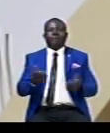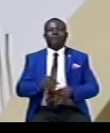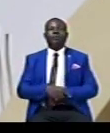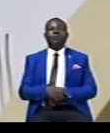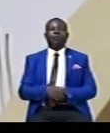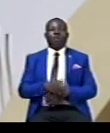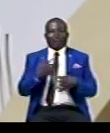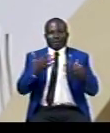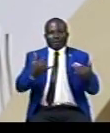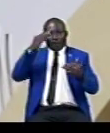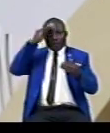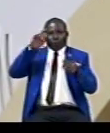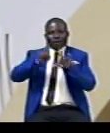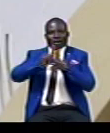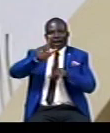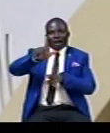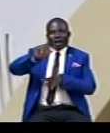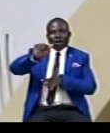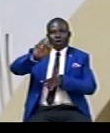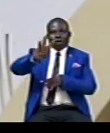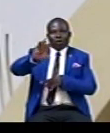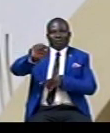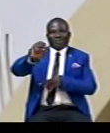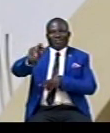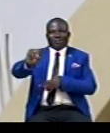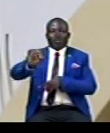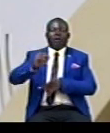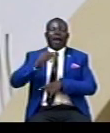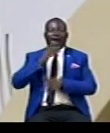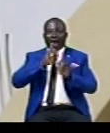Now, Brother Lawson, you can pick that up.